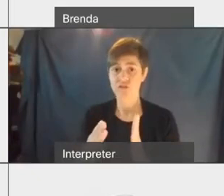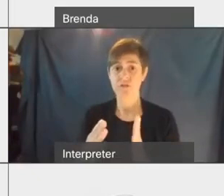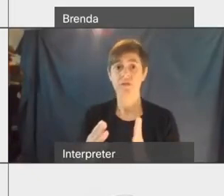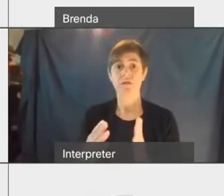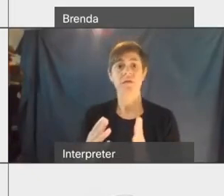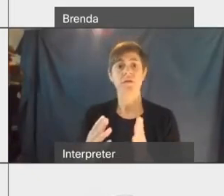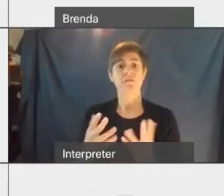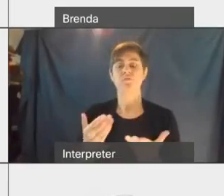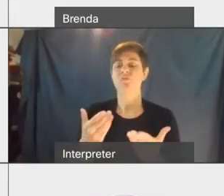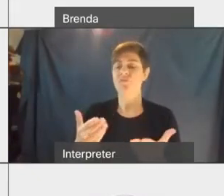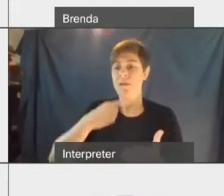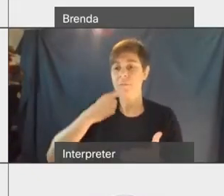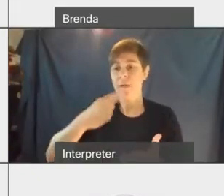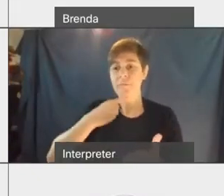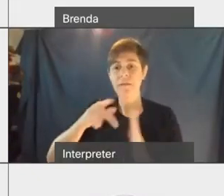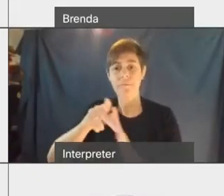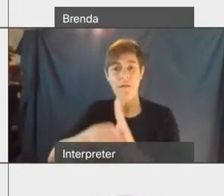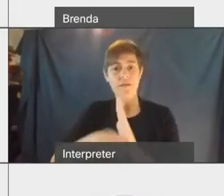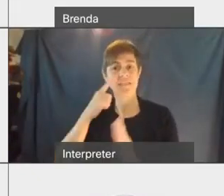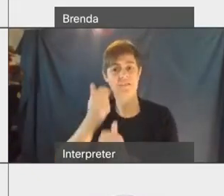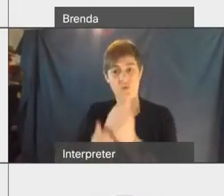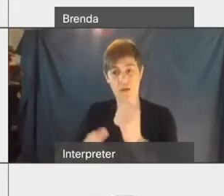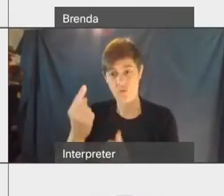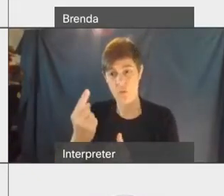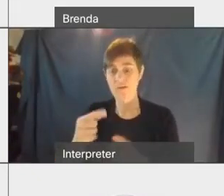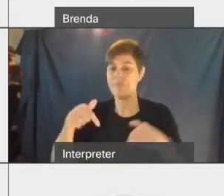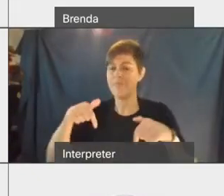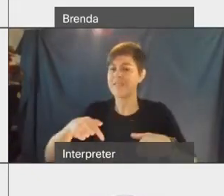all Kansans. So this is just the first